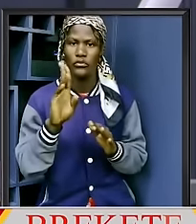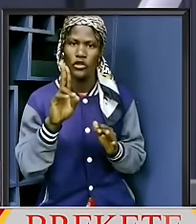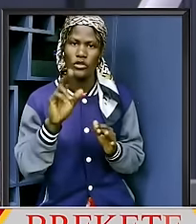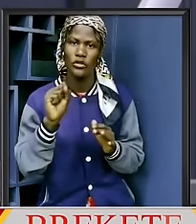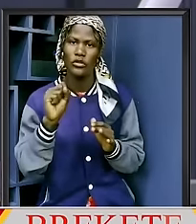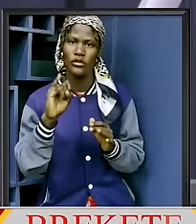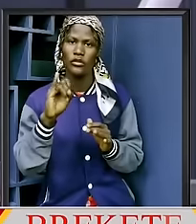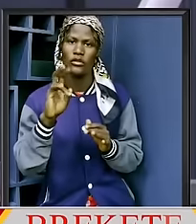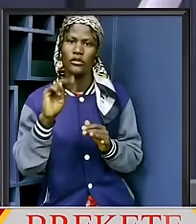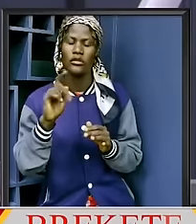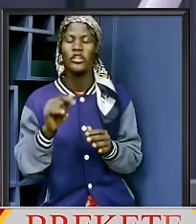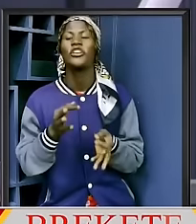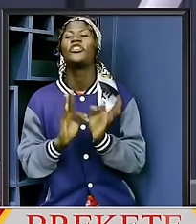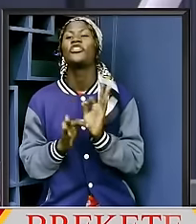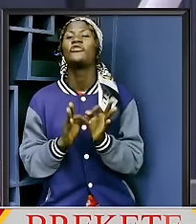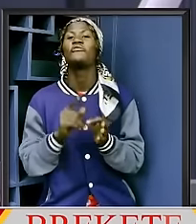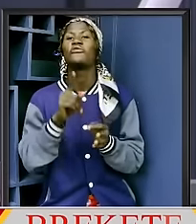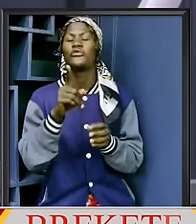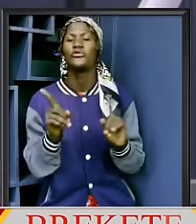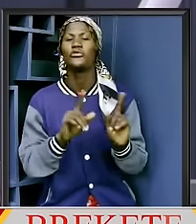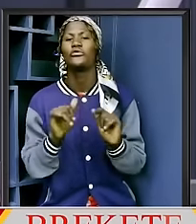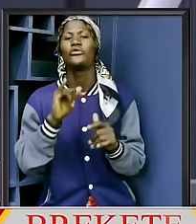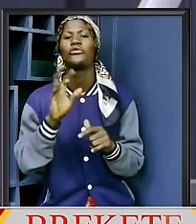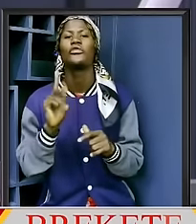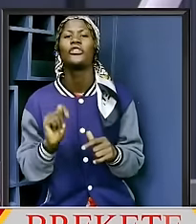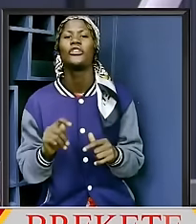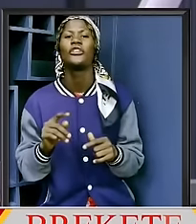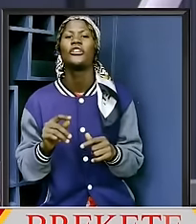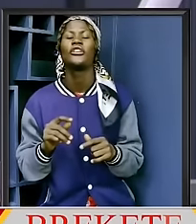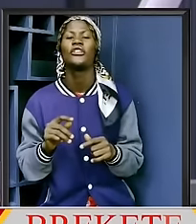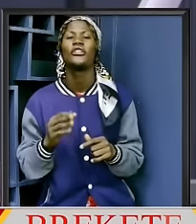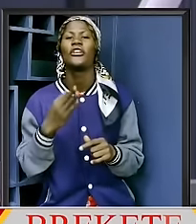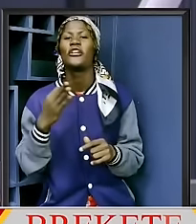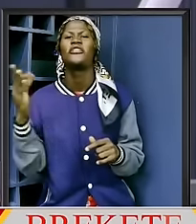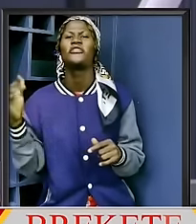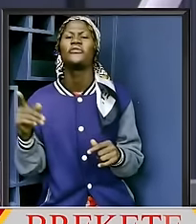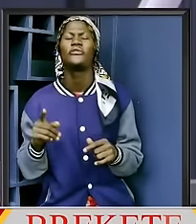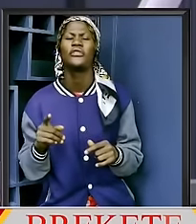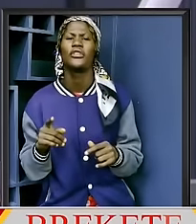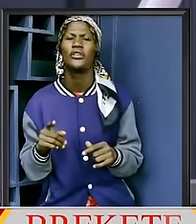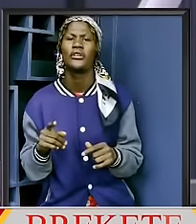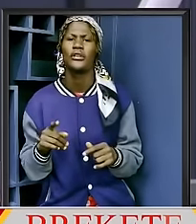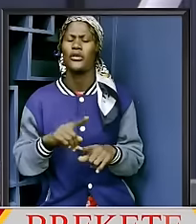Even if you do him free, what of the benefits way there inside? Now opportunity give you.